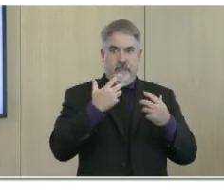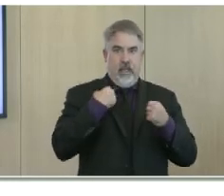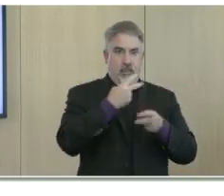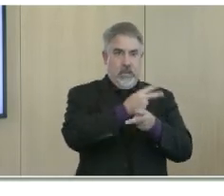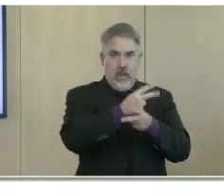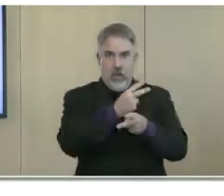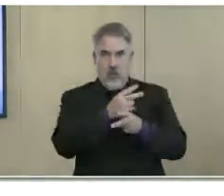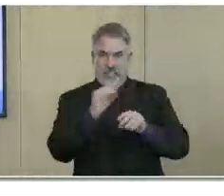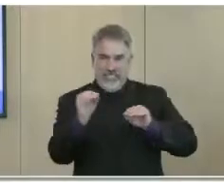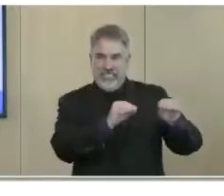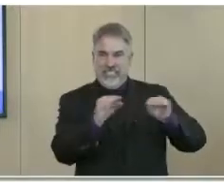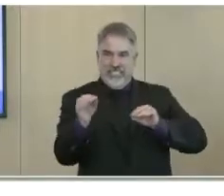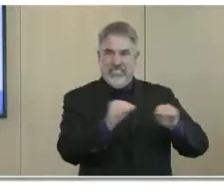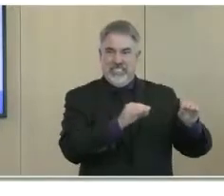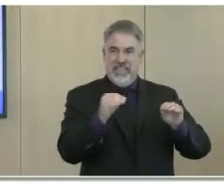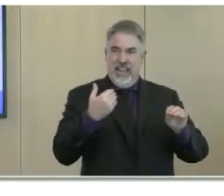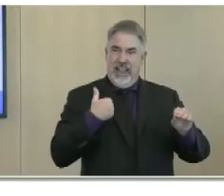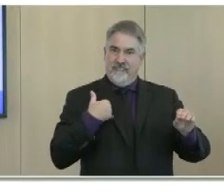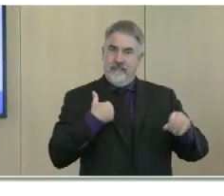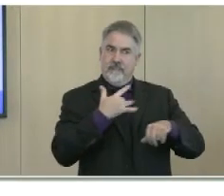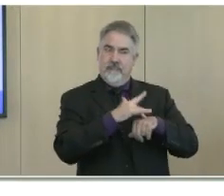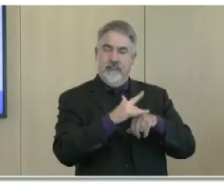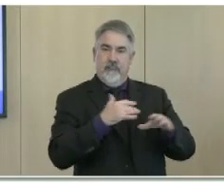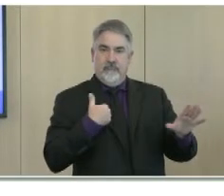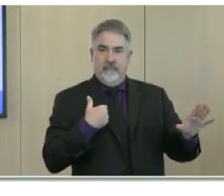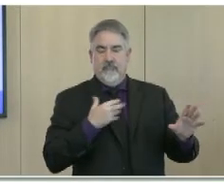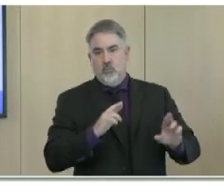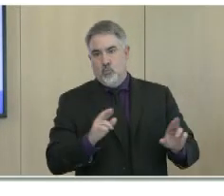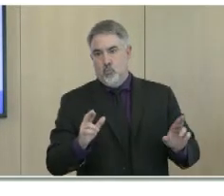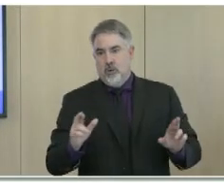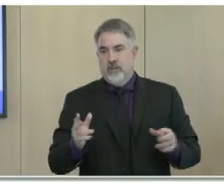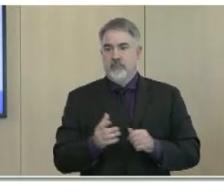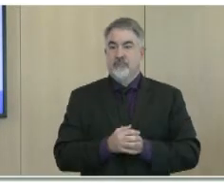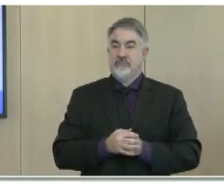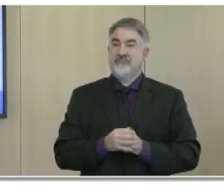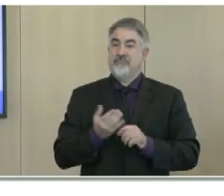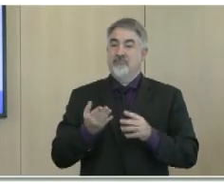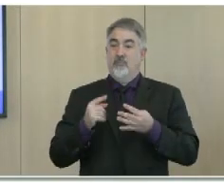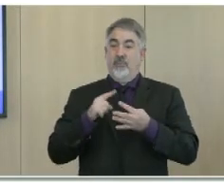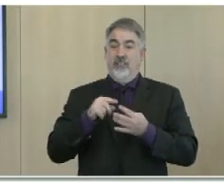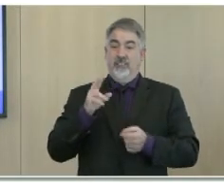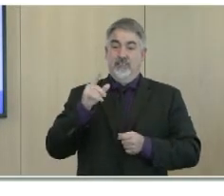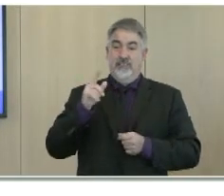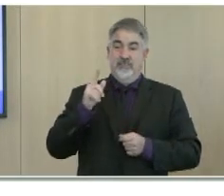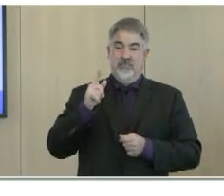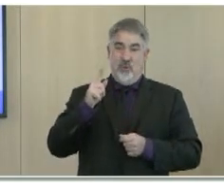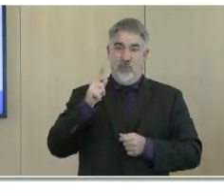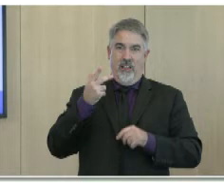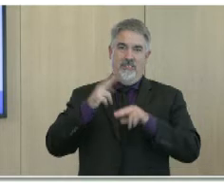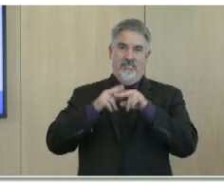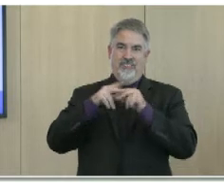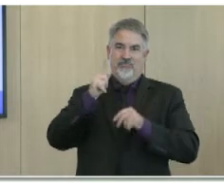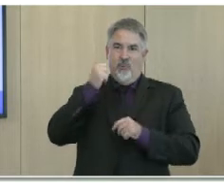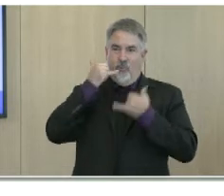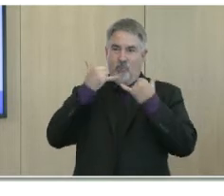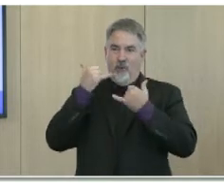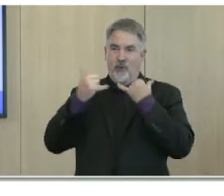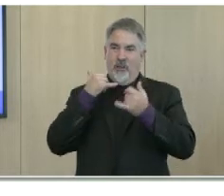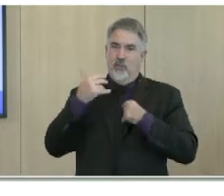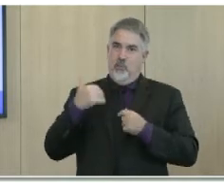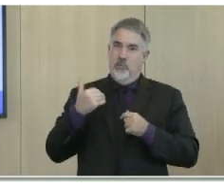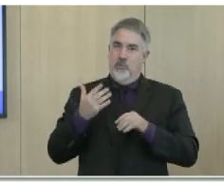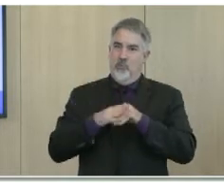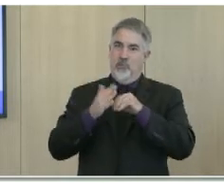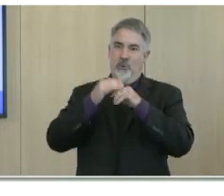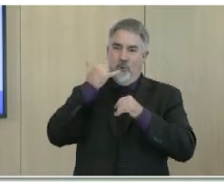slide, you see our outreach efforts increase in 211 calls. 211 is doing a heroic job, and we are working to